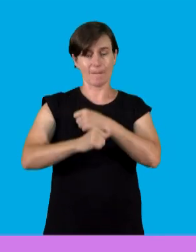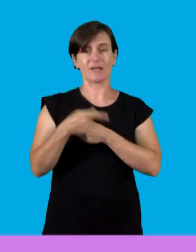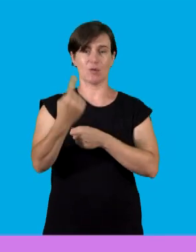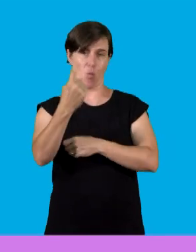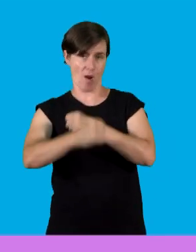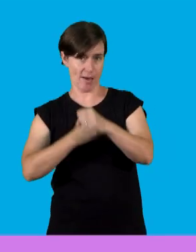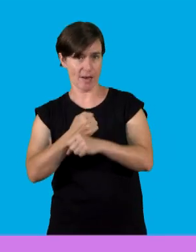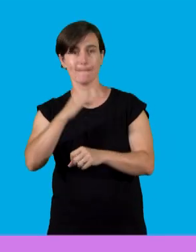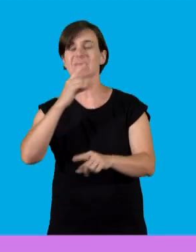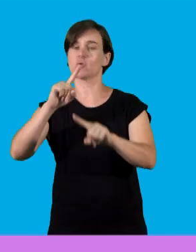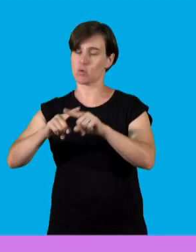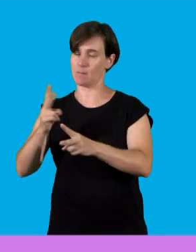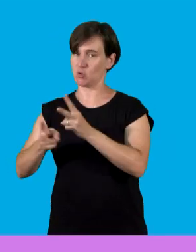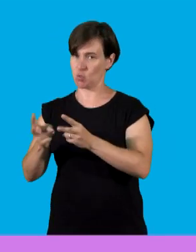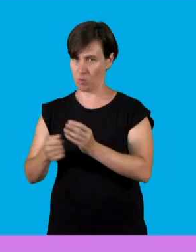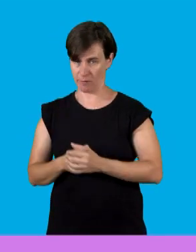as well. So